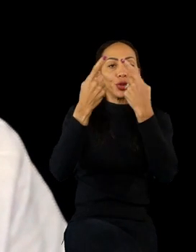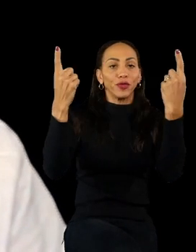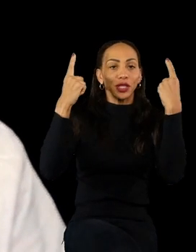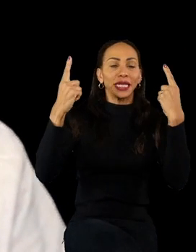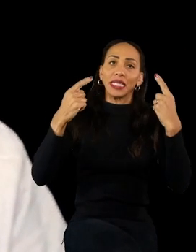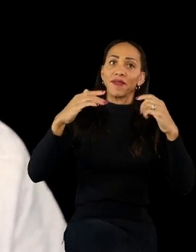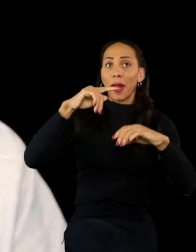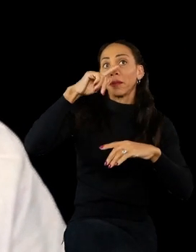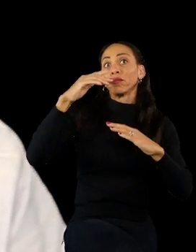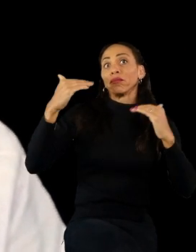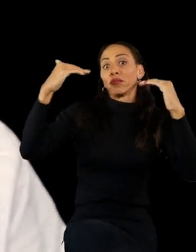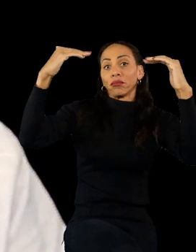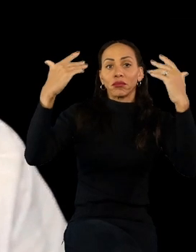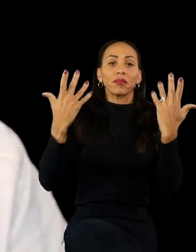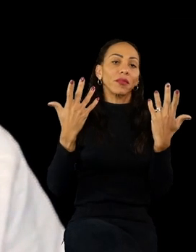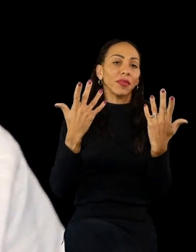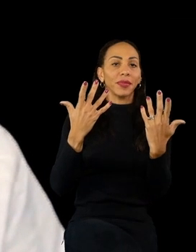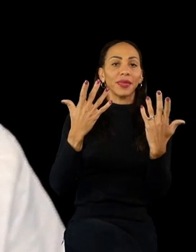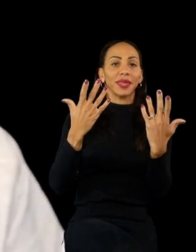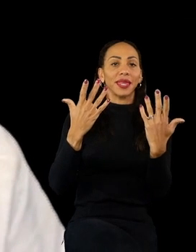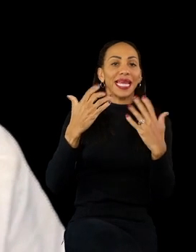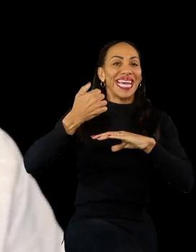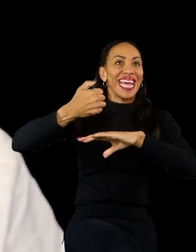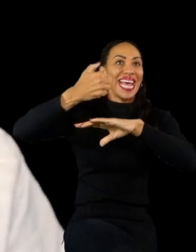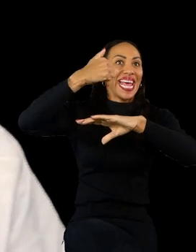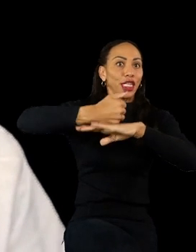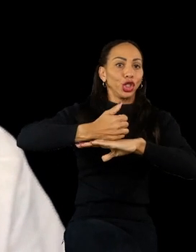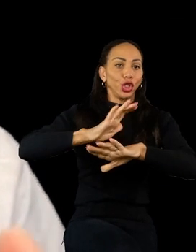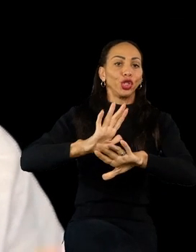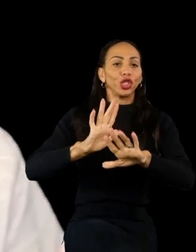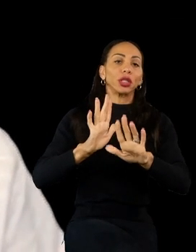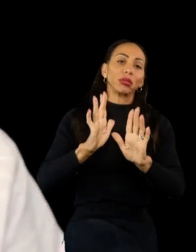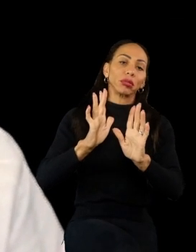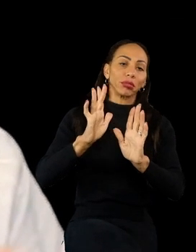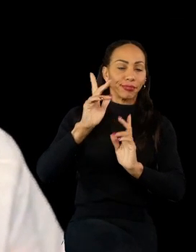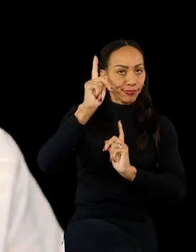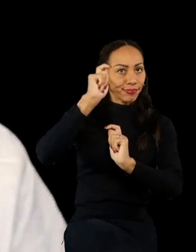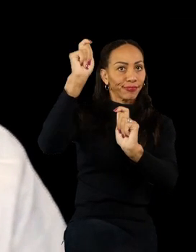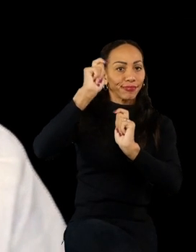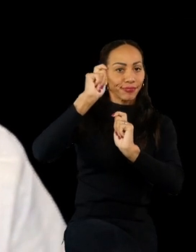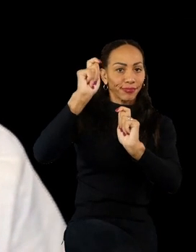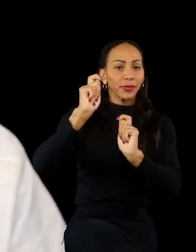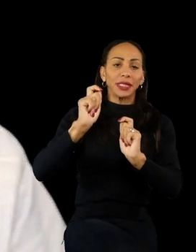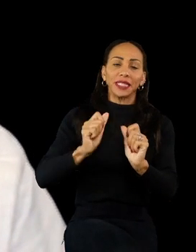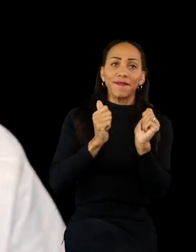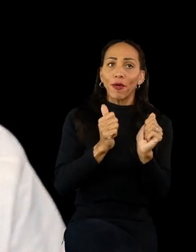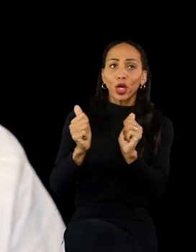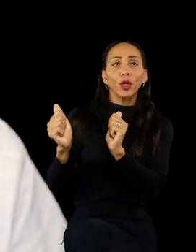College of the Arts, and it's very quite a prestigious institution, and amongst specialist arts institutions, is highly ranked.